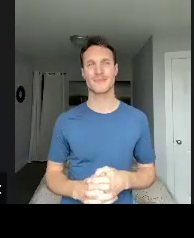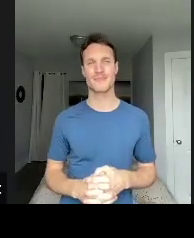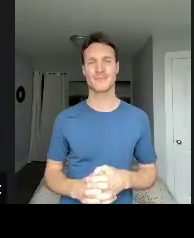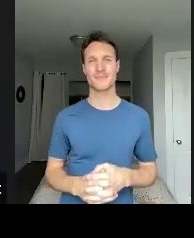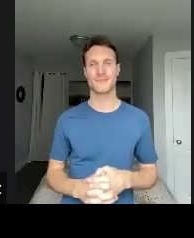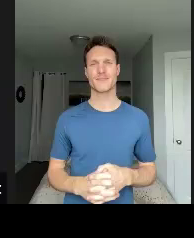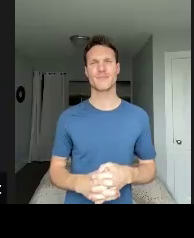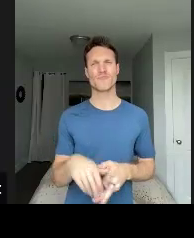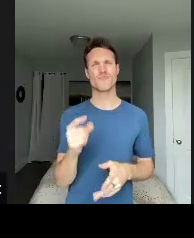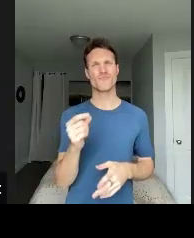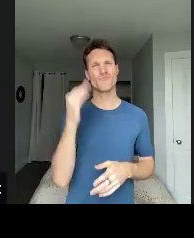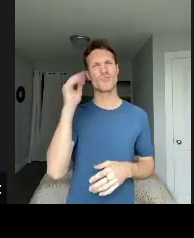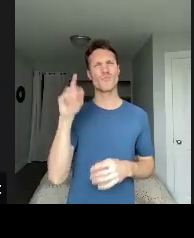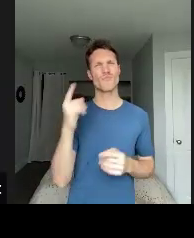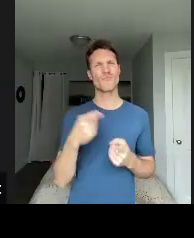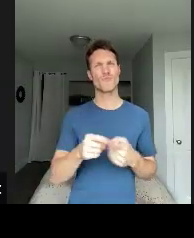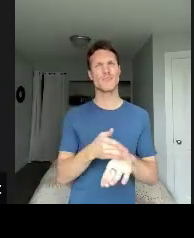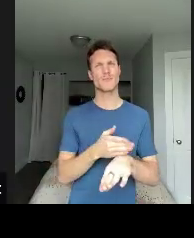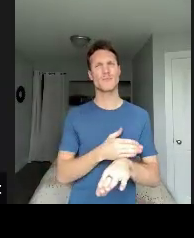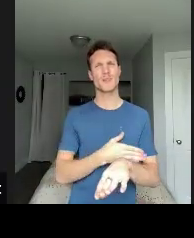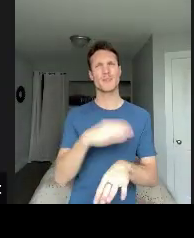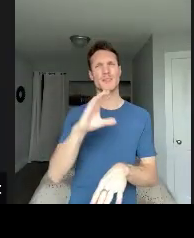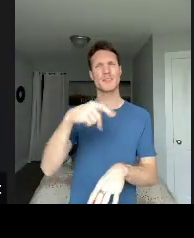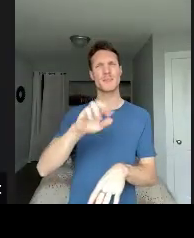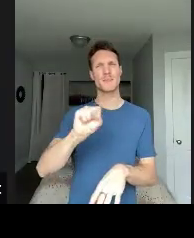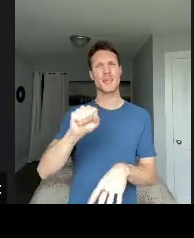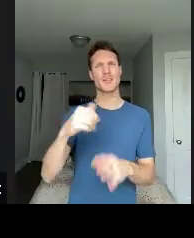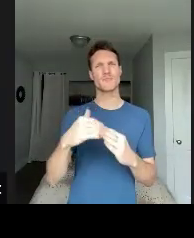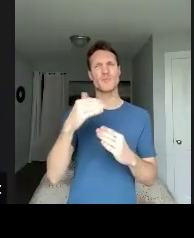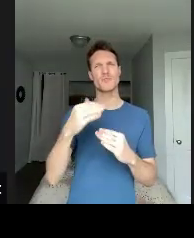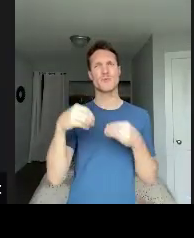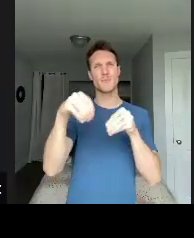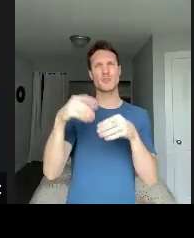updated HCBS rates will be posted on KMAP?